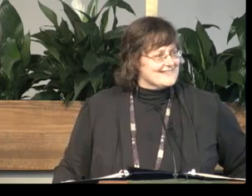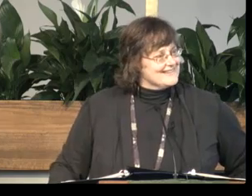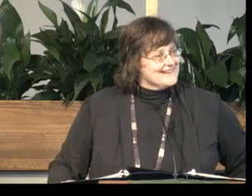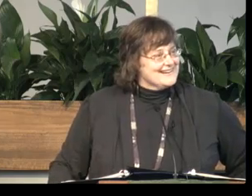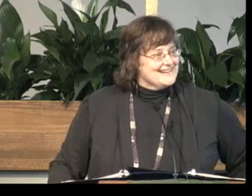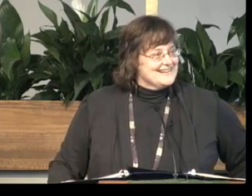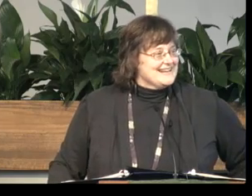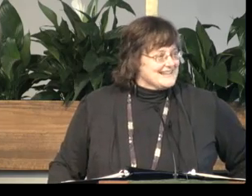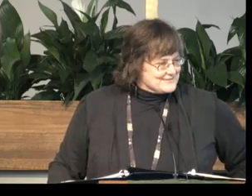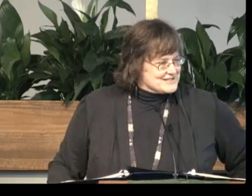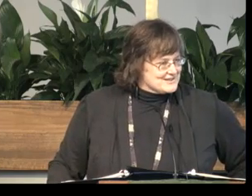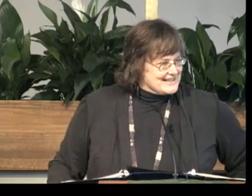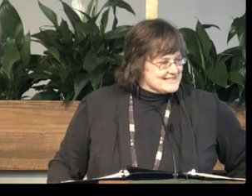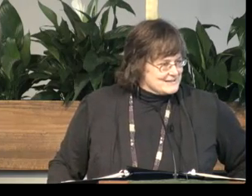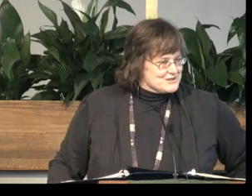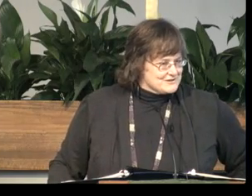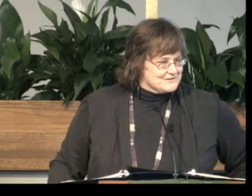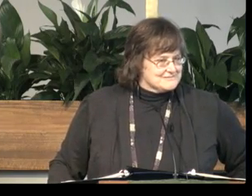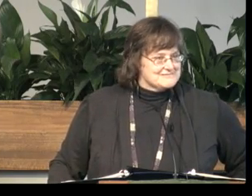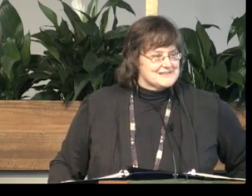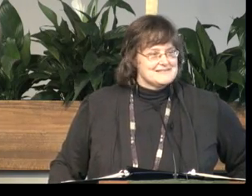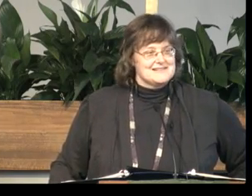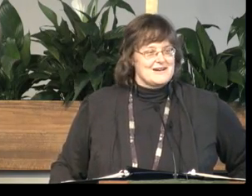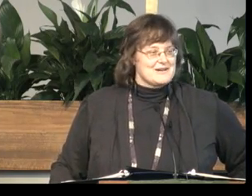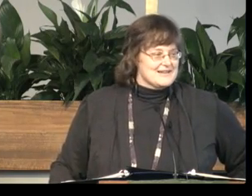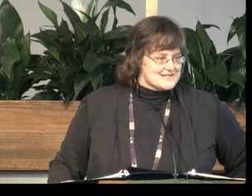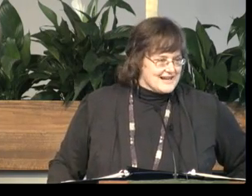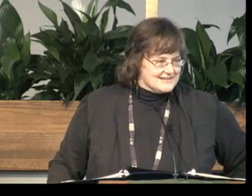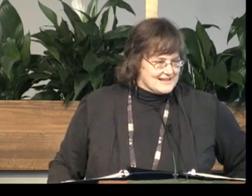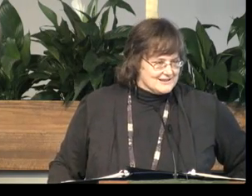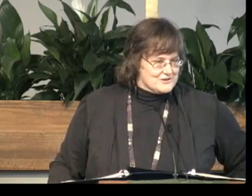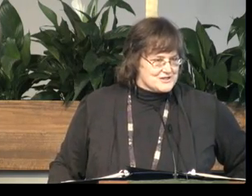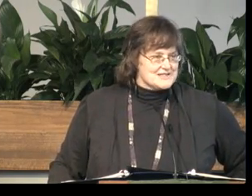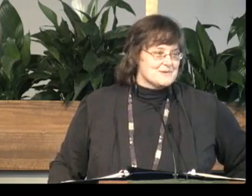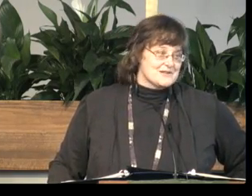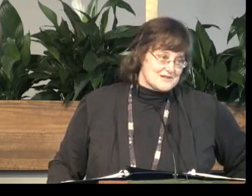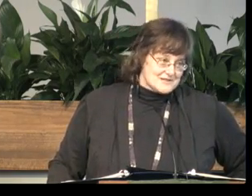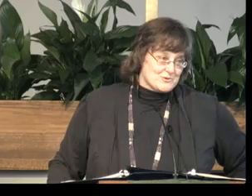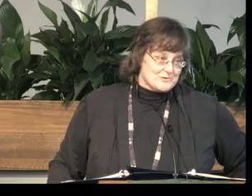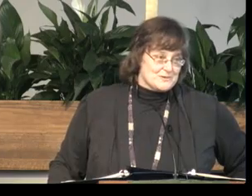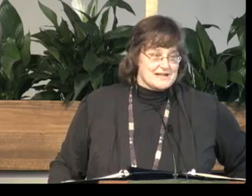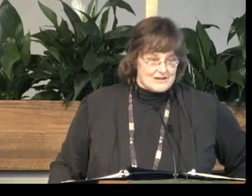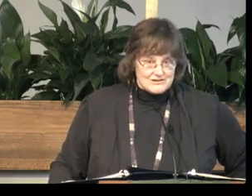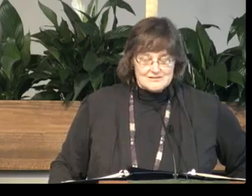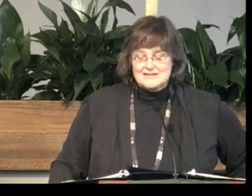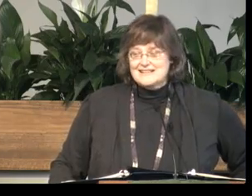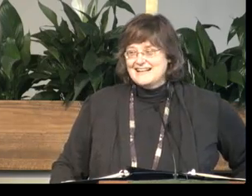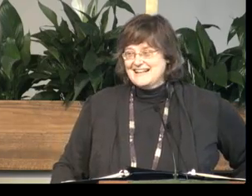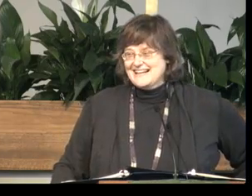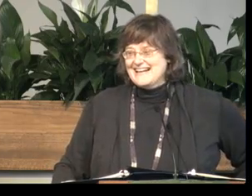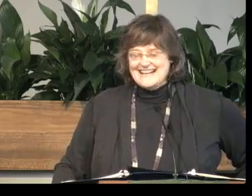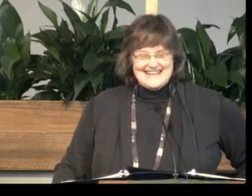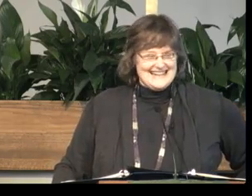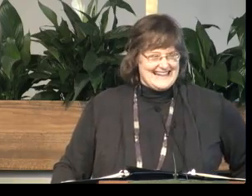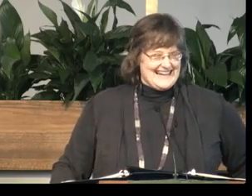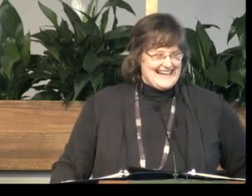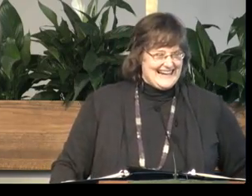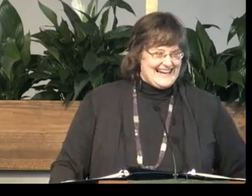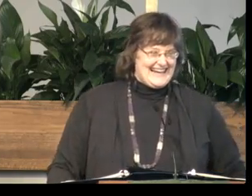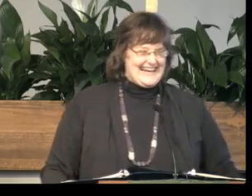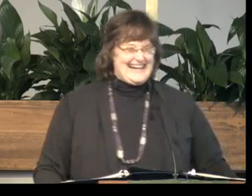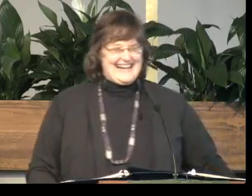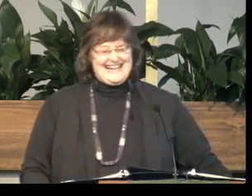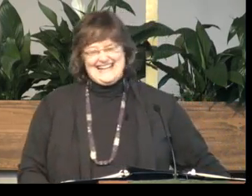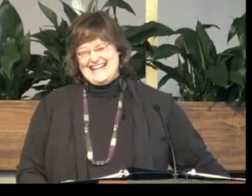here. And give us your last name, too. Okay, there's not a lot of Lucias, but there is more than one Carol.